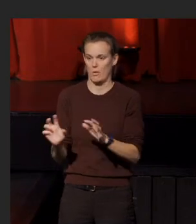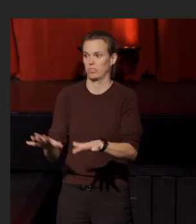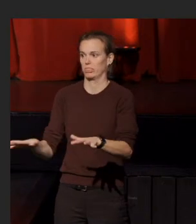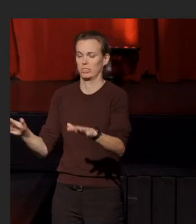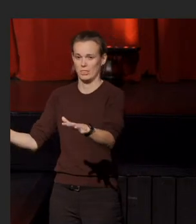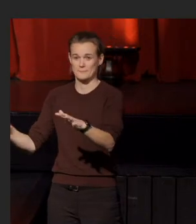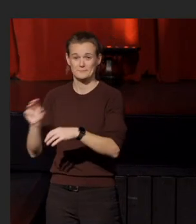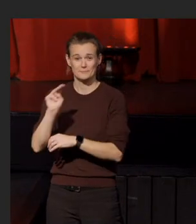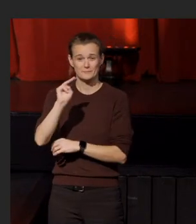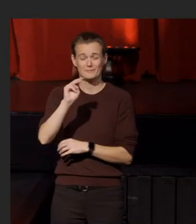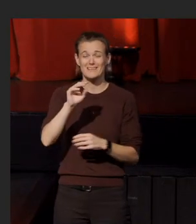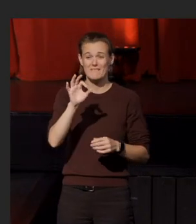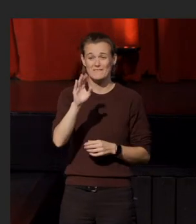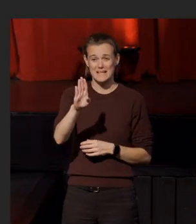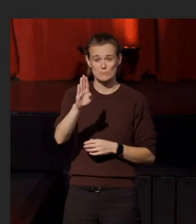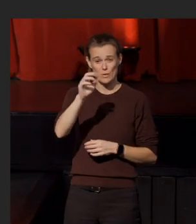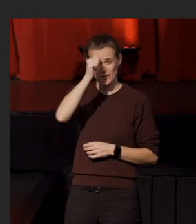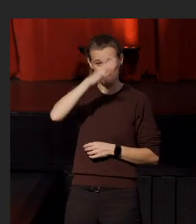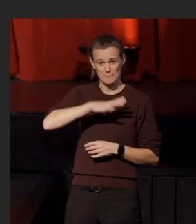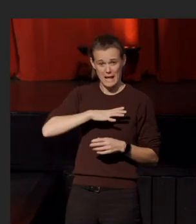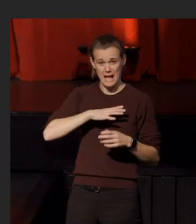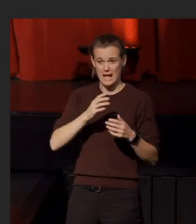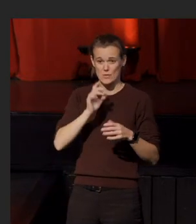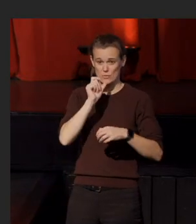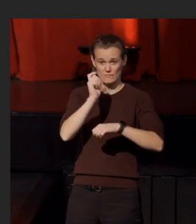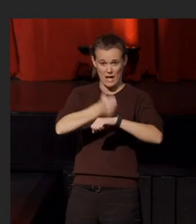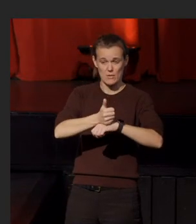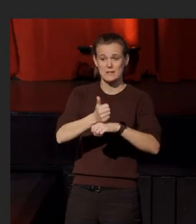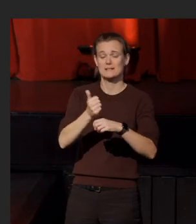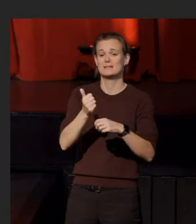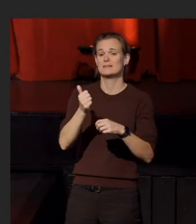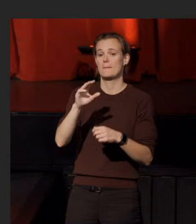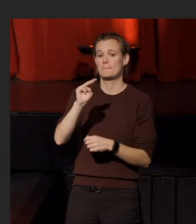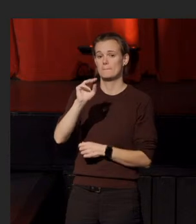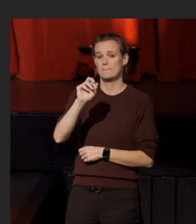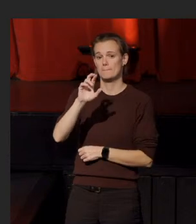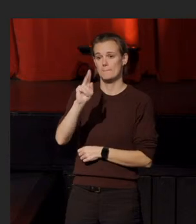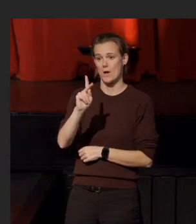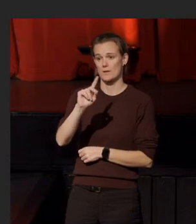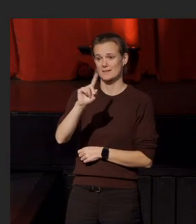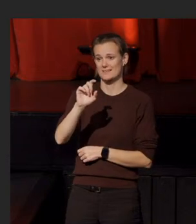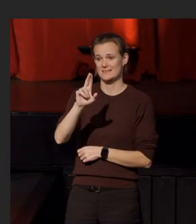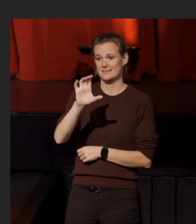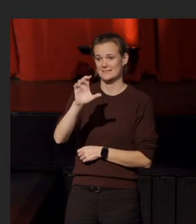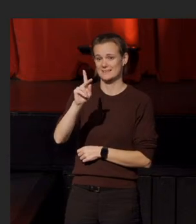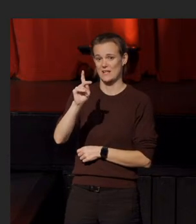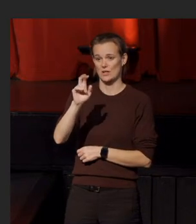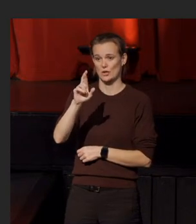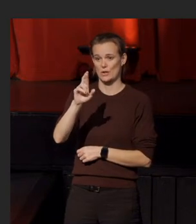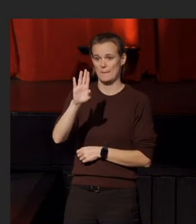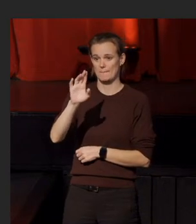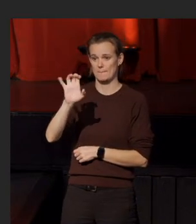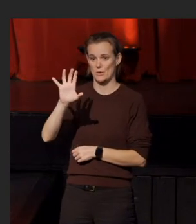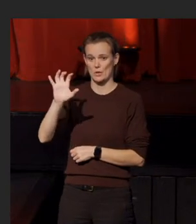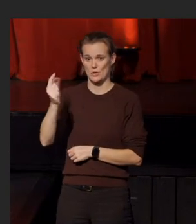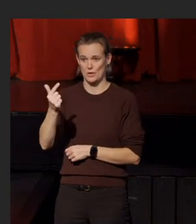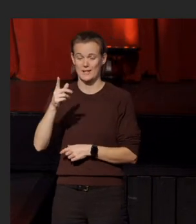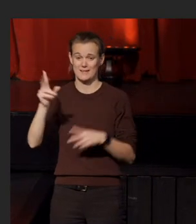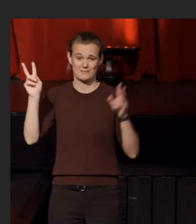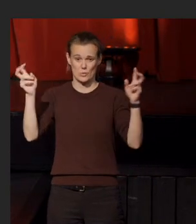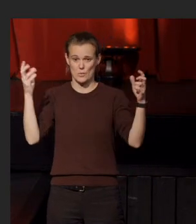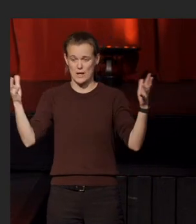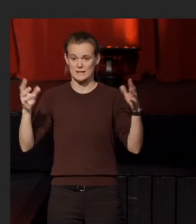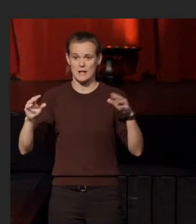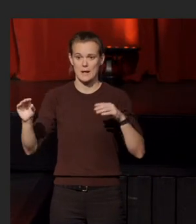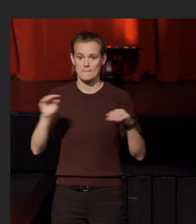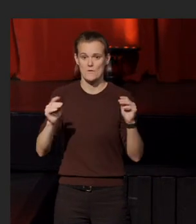a phrase that I think sums up the philosophy that leads to a lot of this, and that is move fast and break things. So for